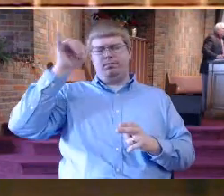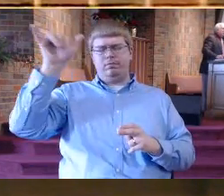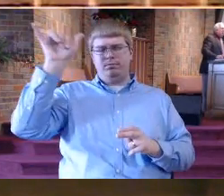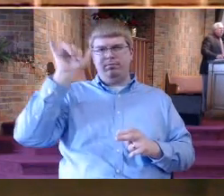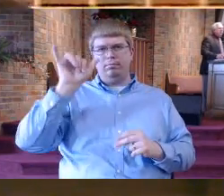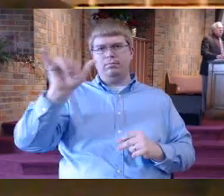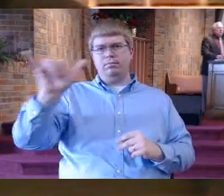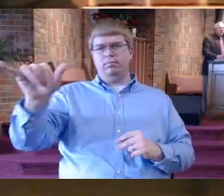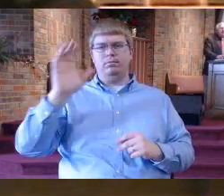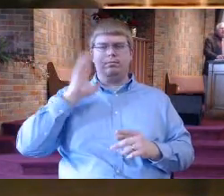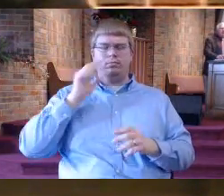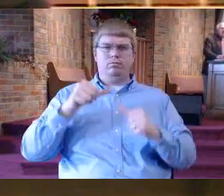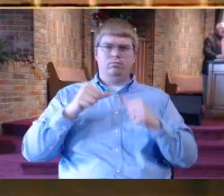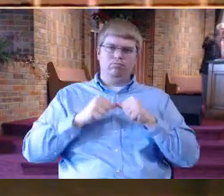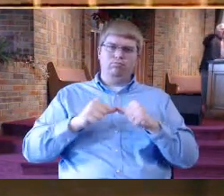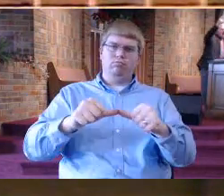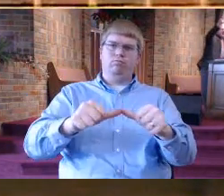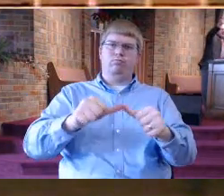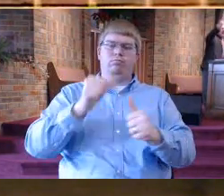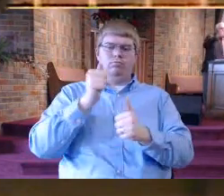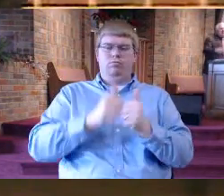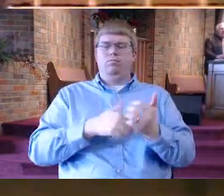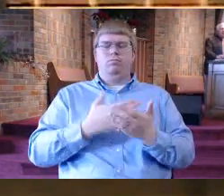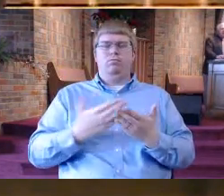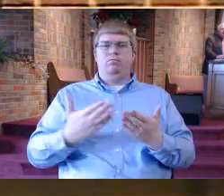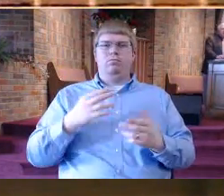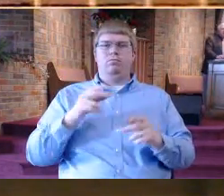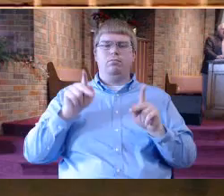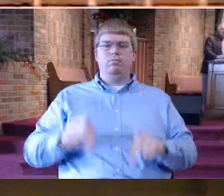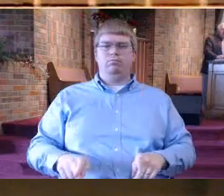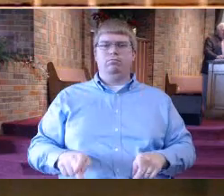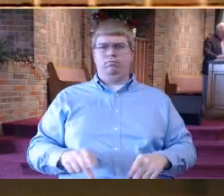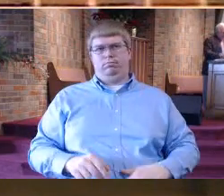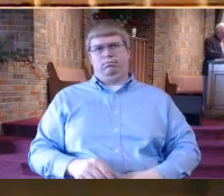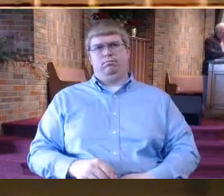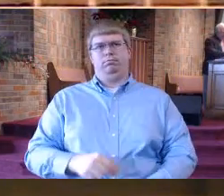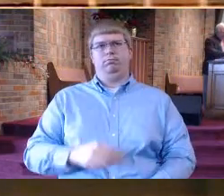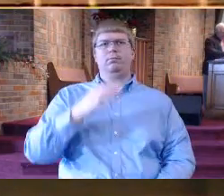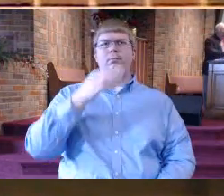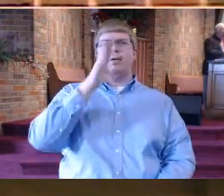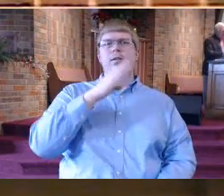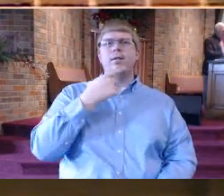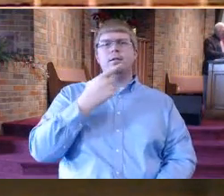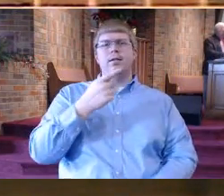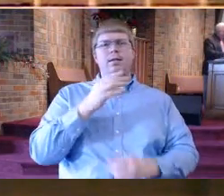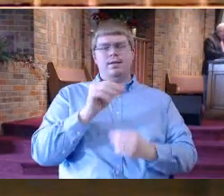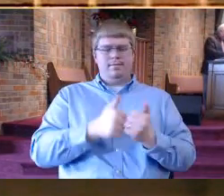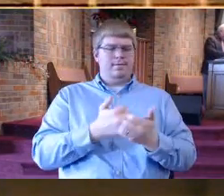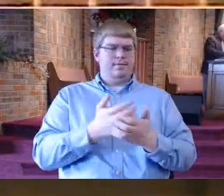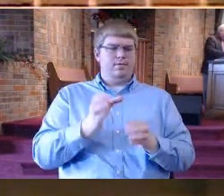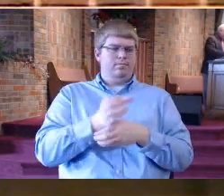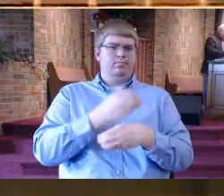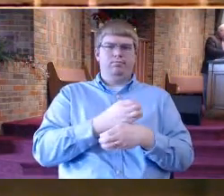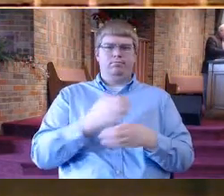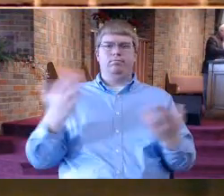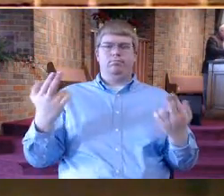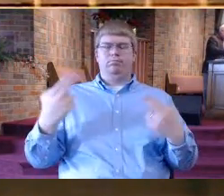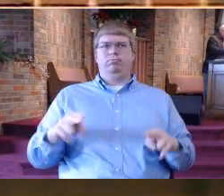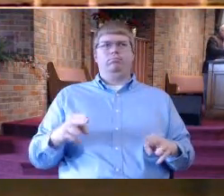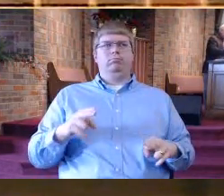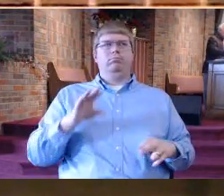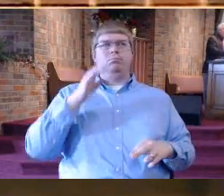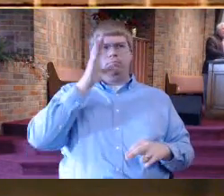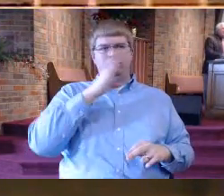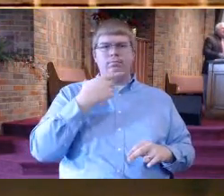all generations. God said, and creation happened. God said and told Moses,